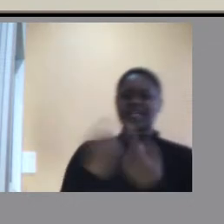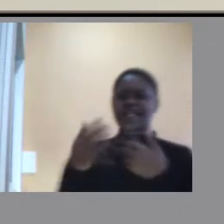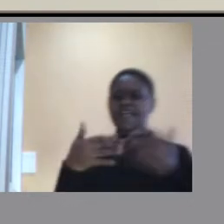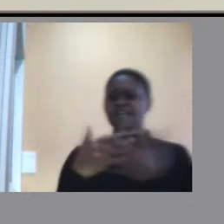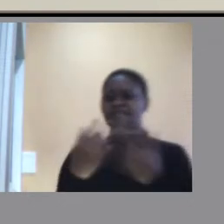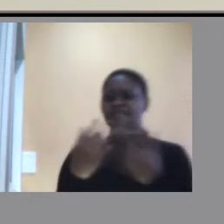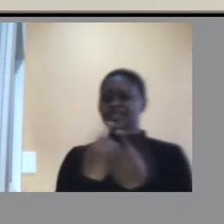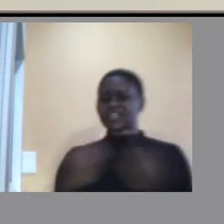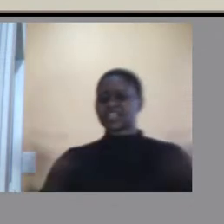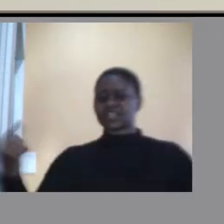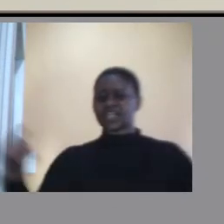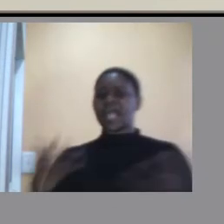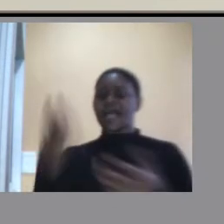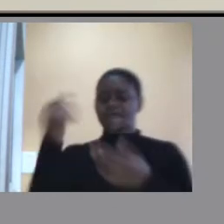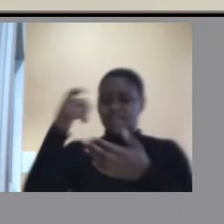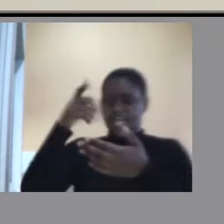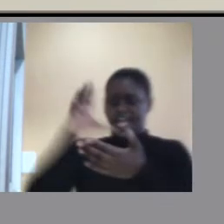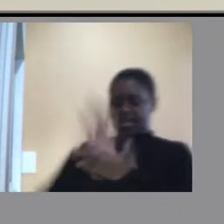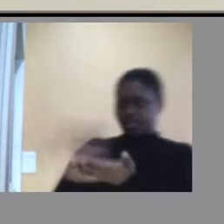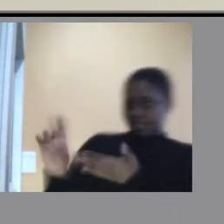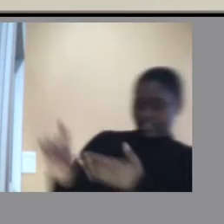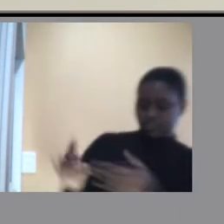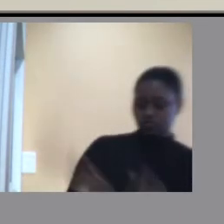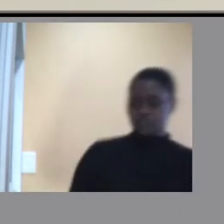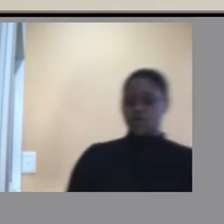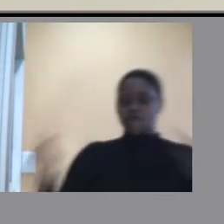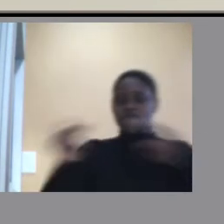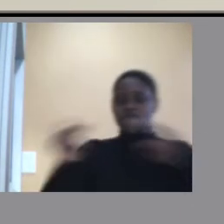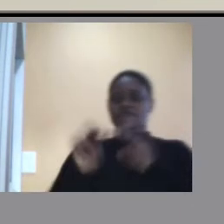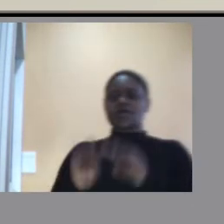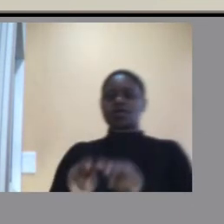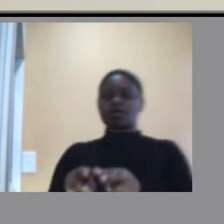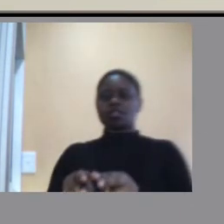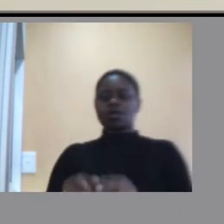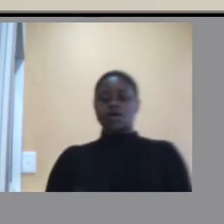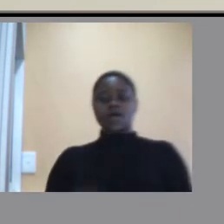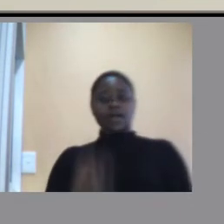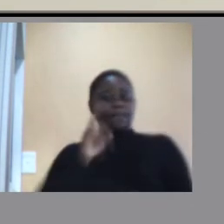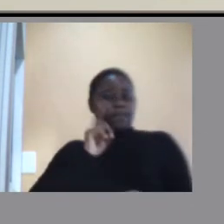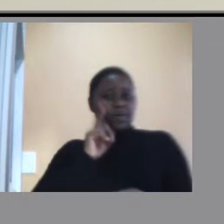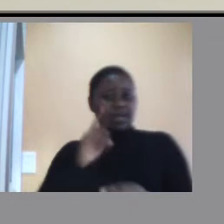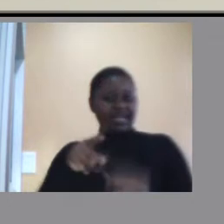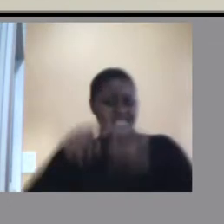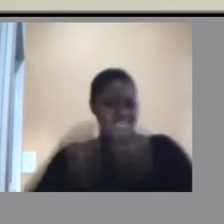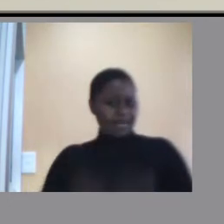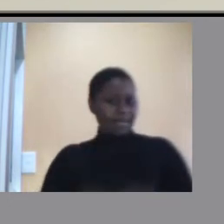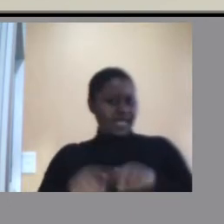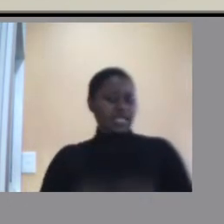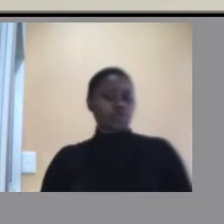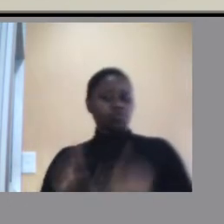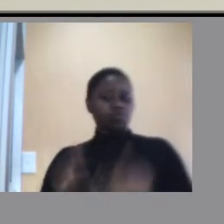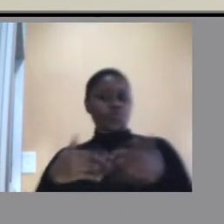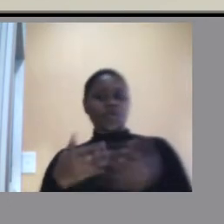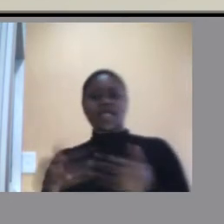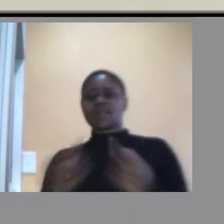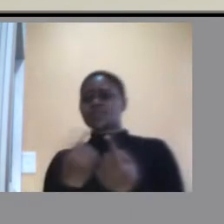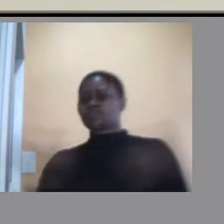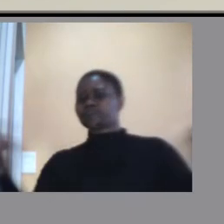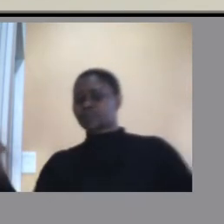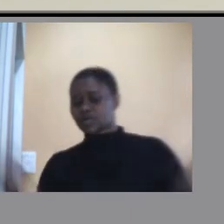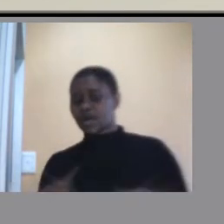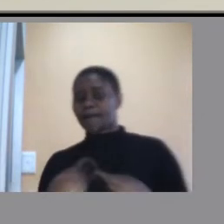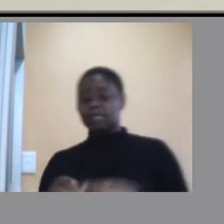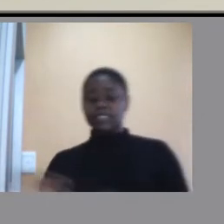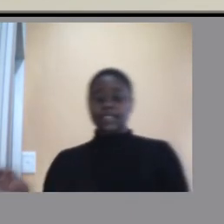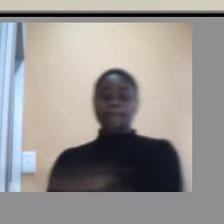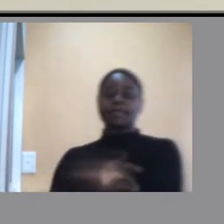a cash value, has never considered moral incentives as very dependable. As part of the